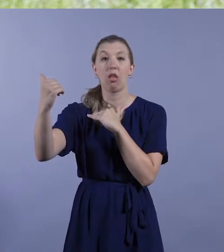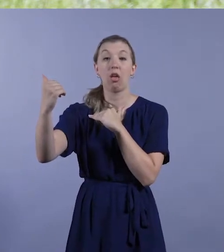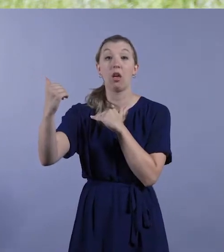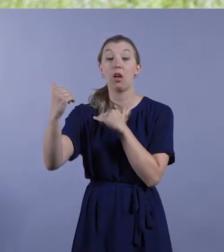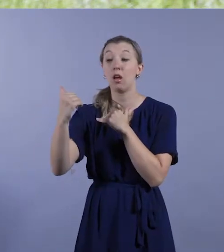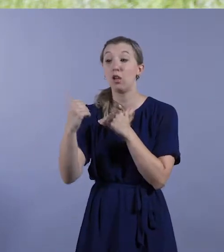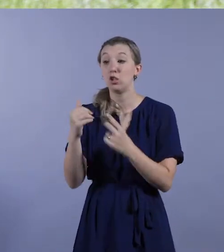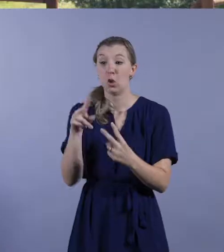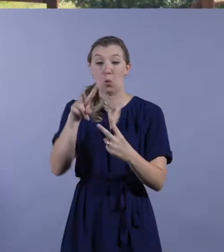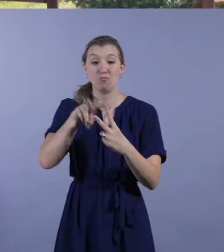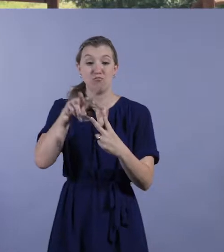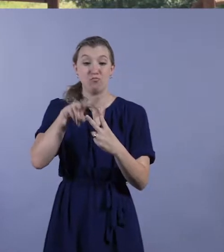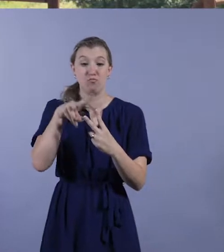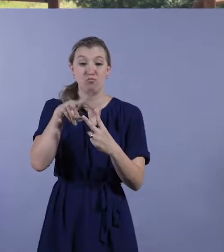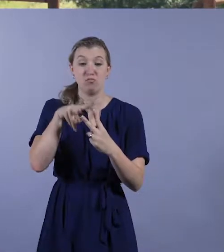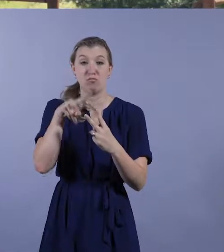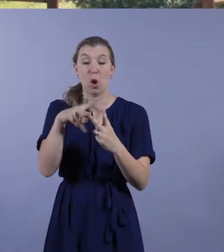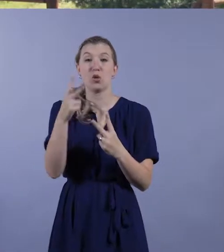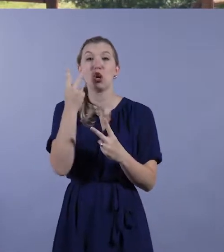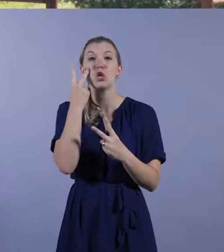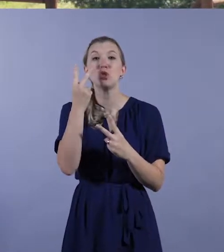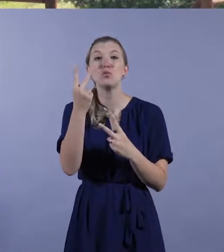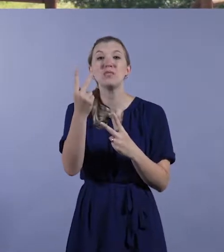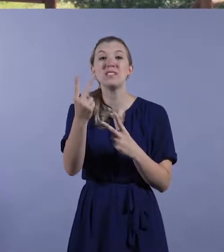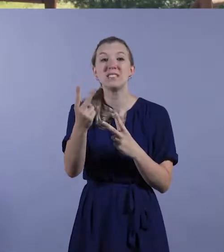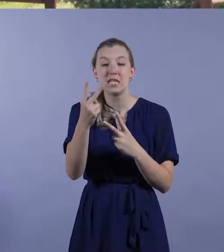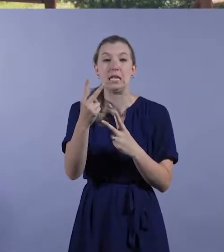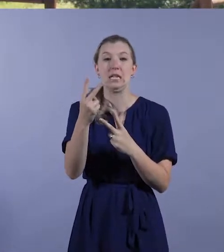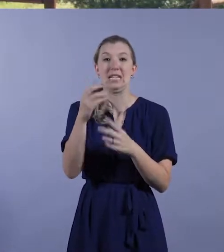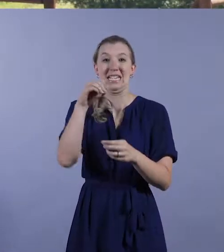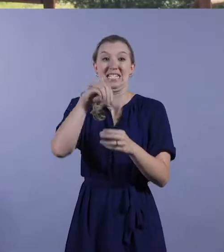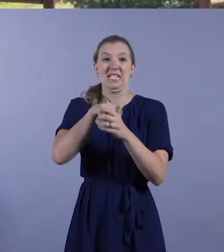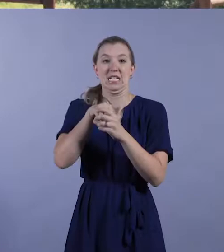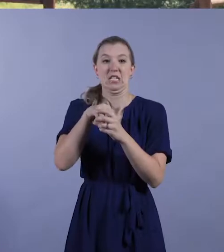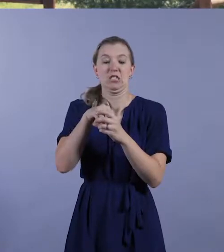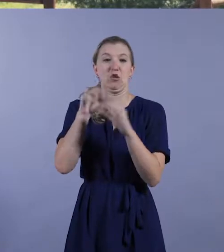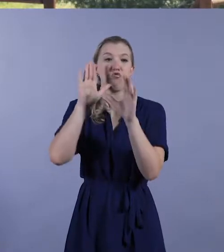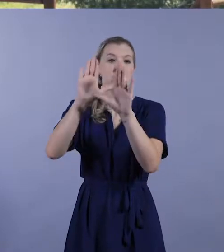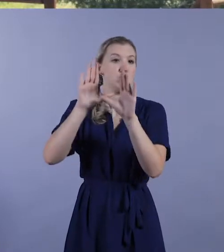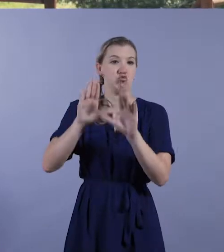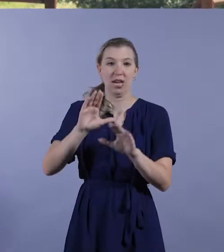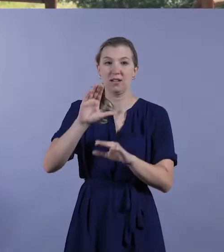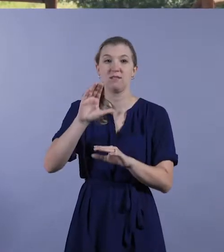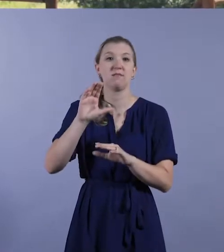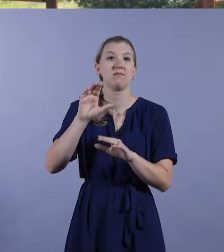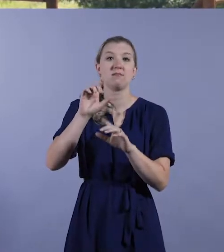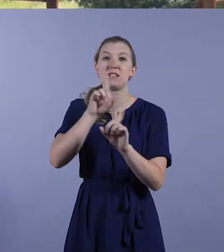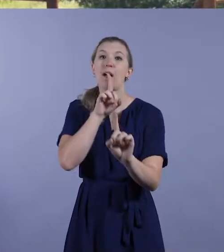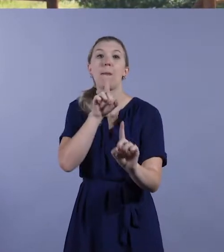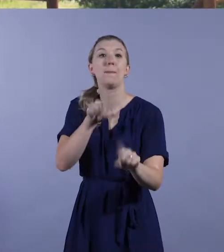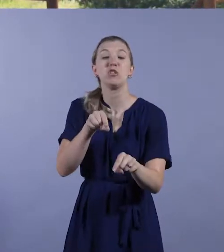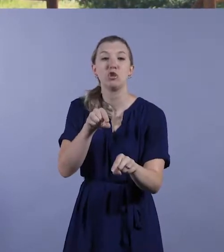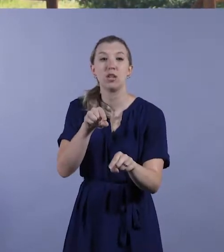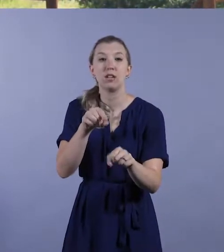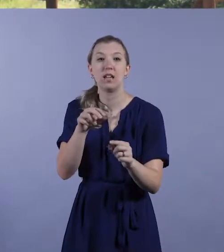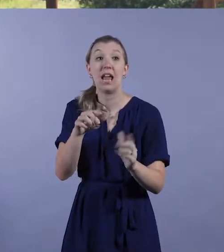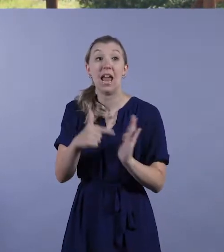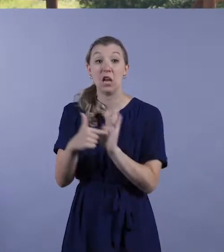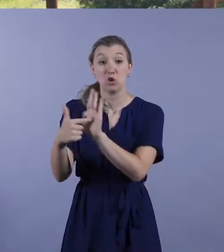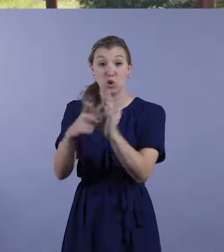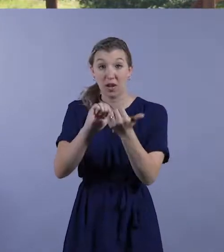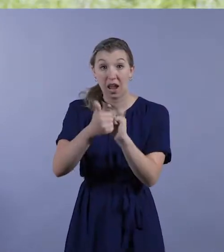of these elements detailed in the Great Commission and reflected in the act of